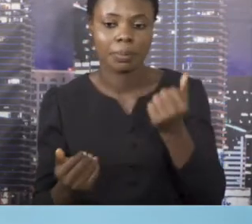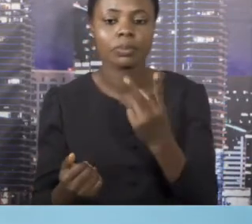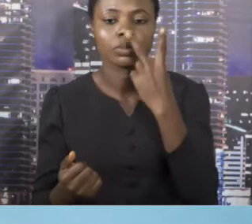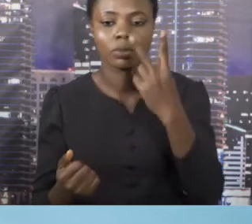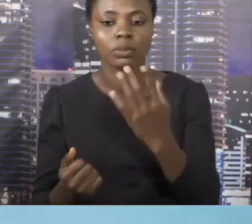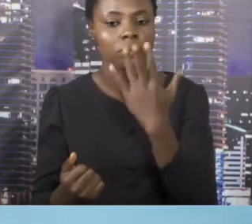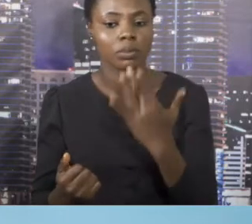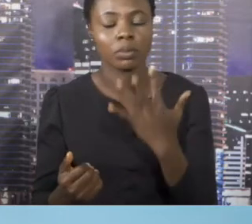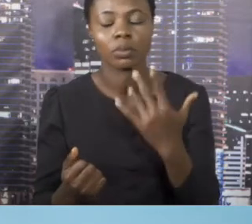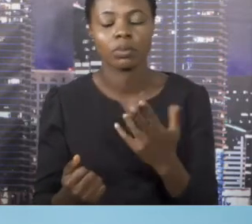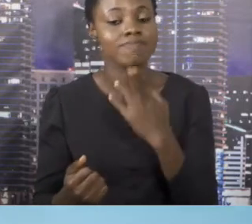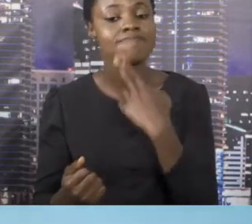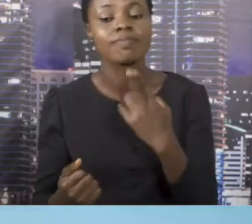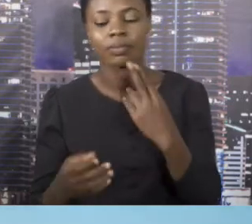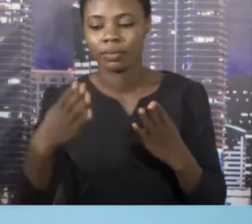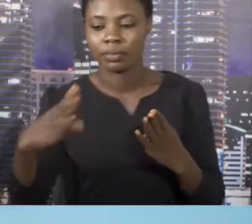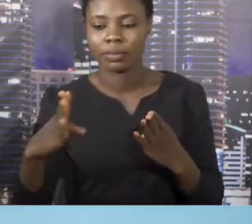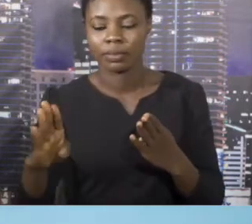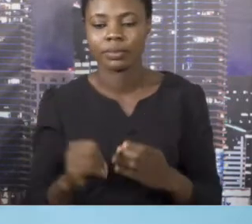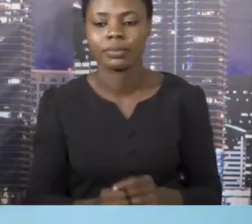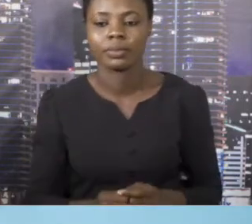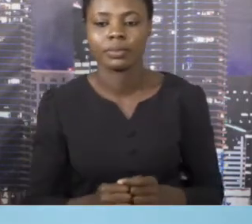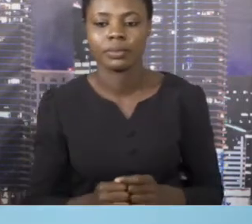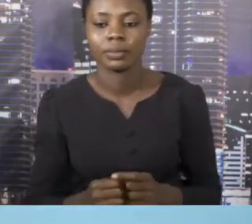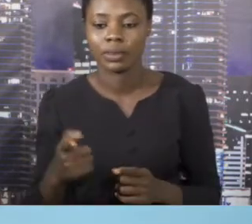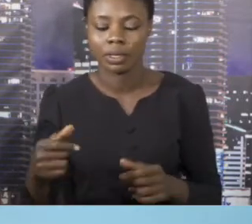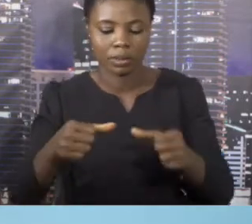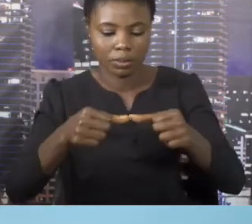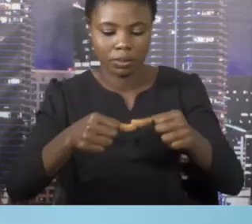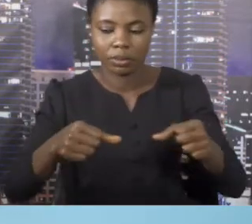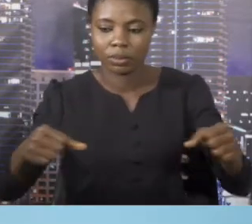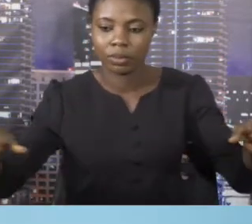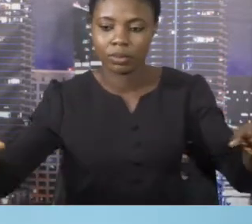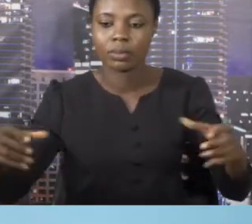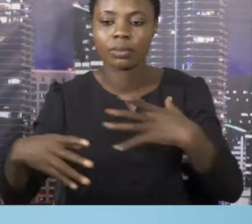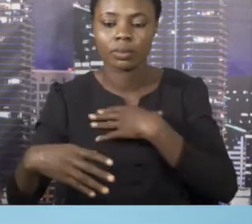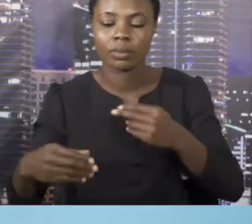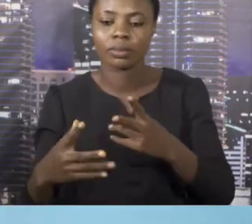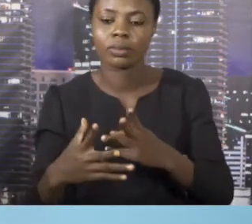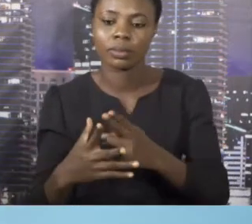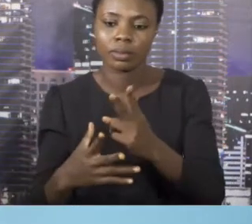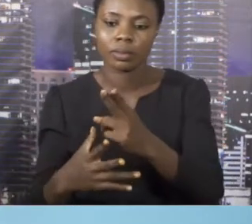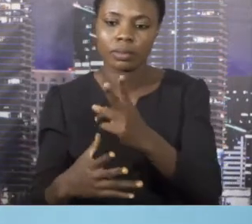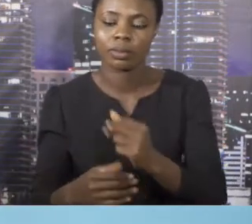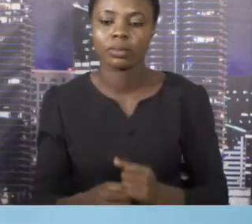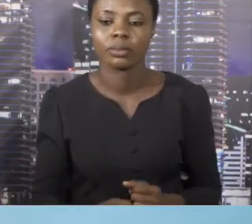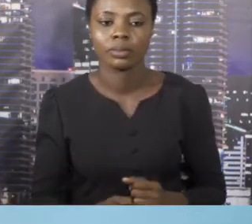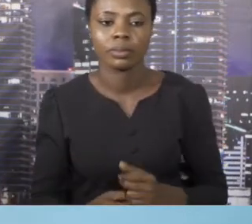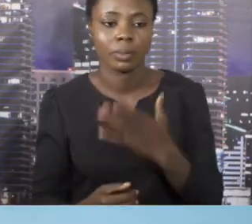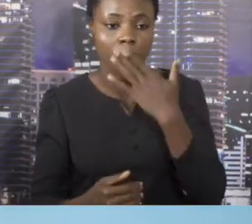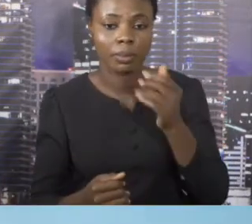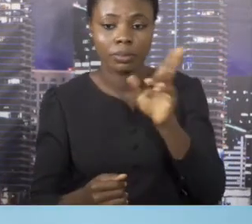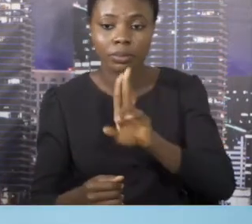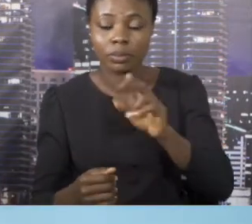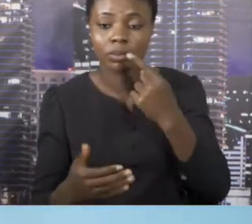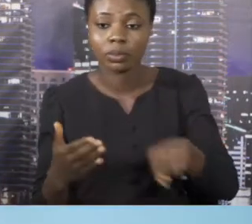precisely, probably a red and a blue one, and a sellotape or scissors. So what you do basically is you cut out